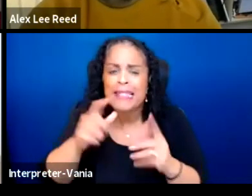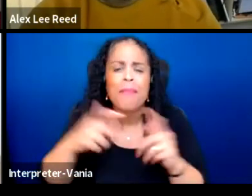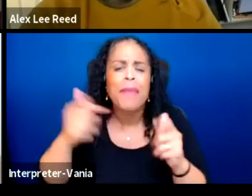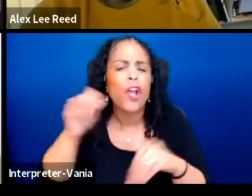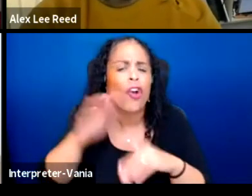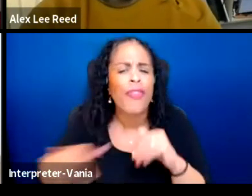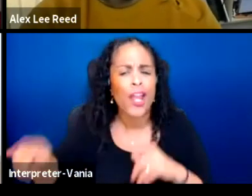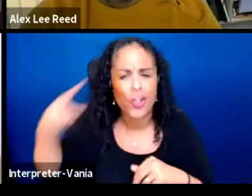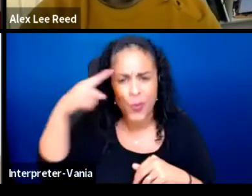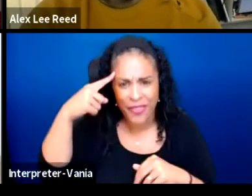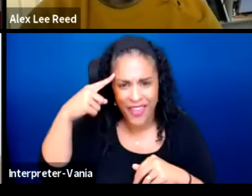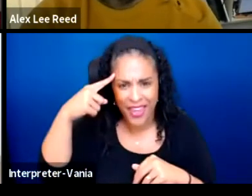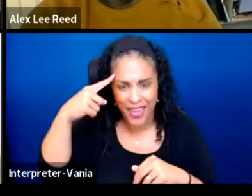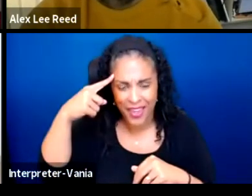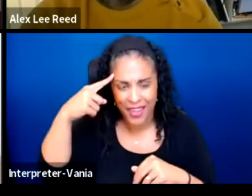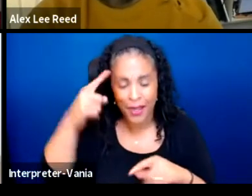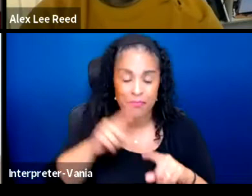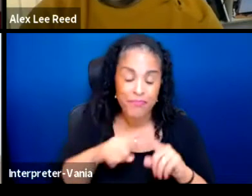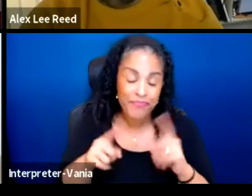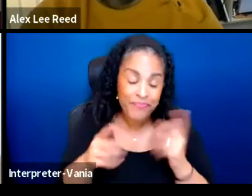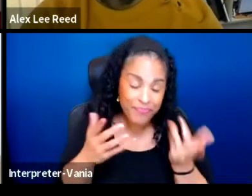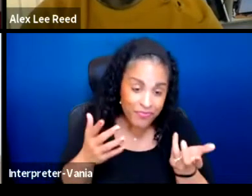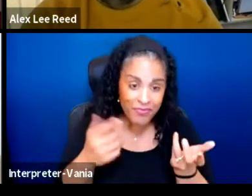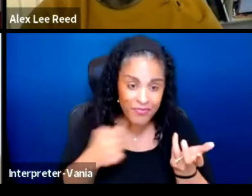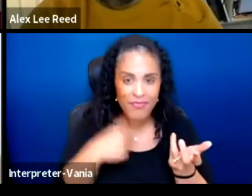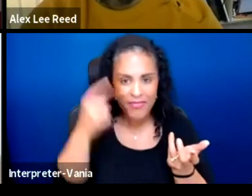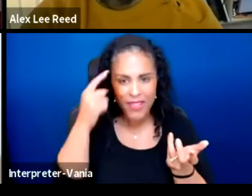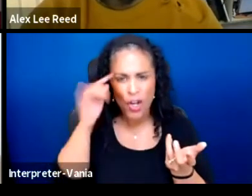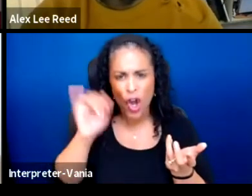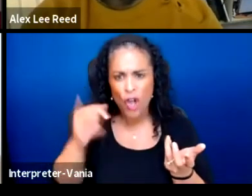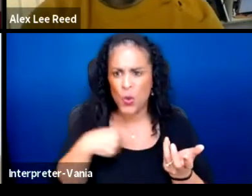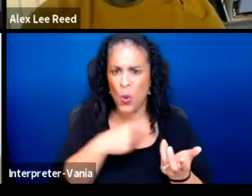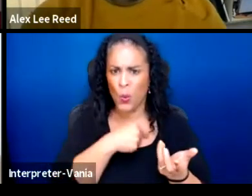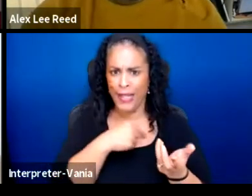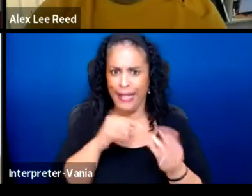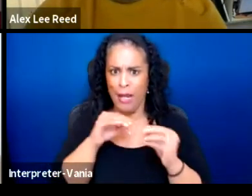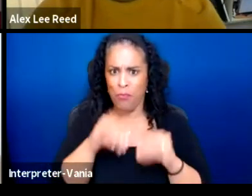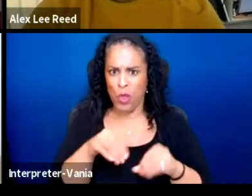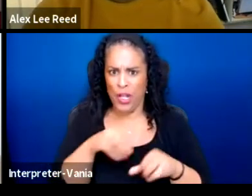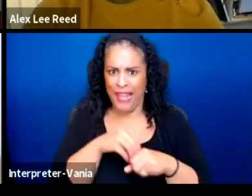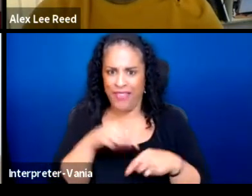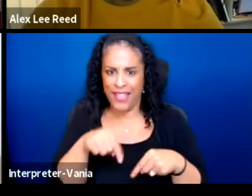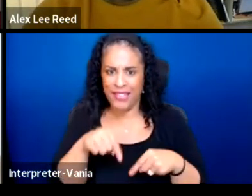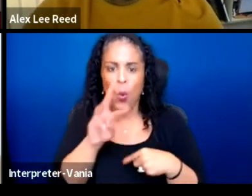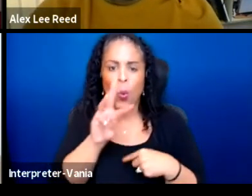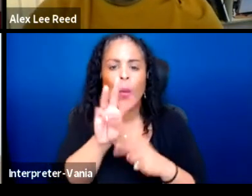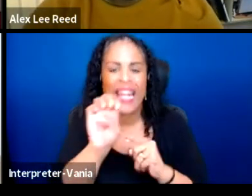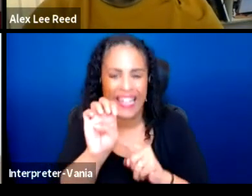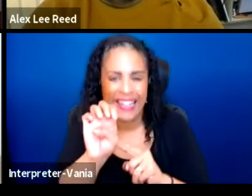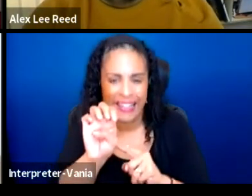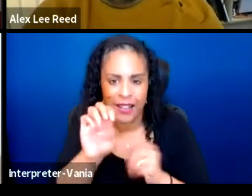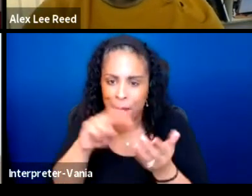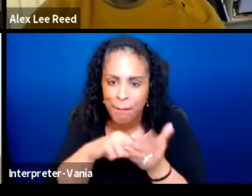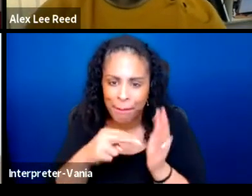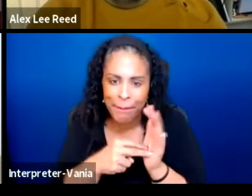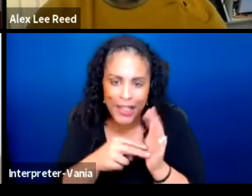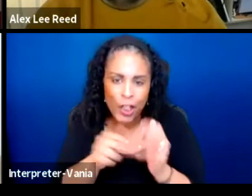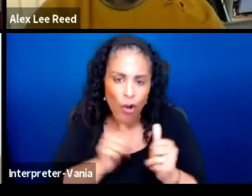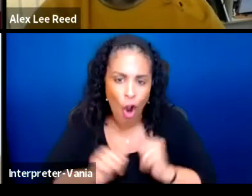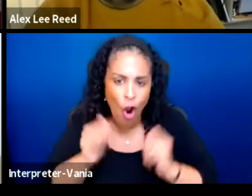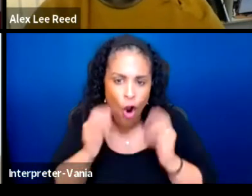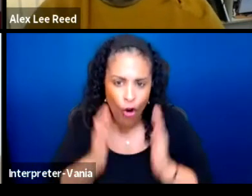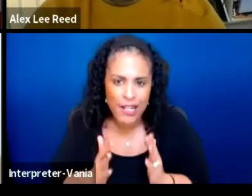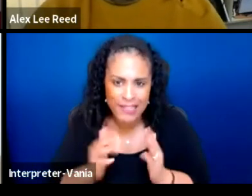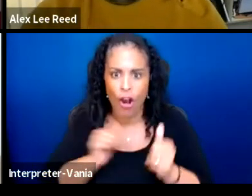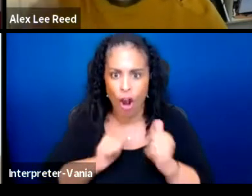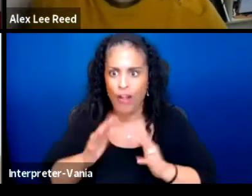So I think, and also we get put in this position to say, artists do. In this case, artists